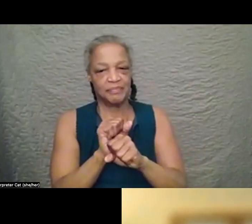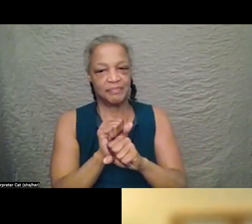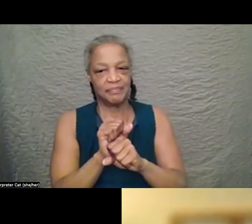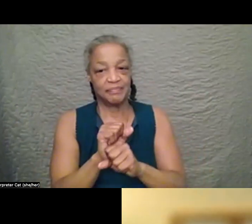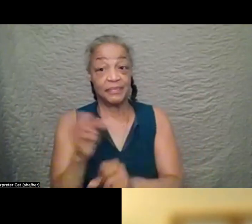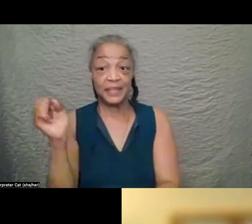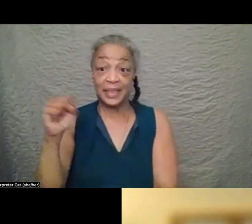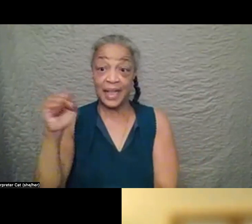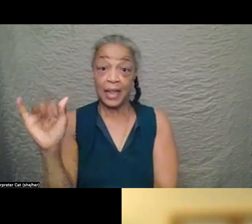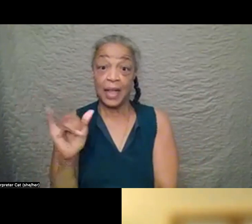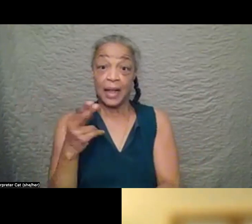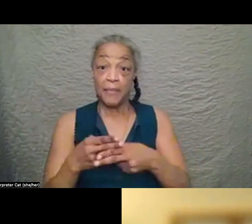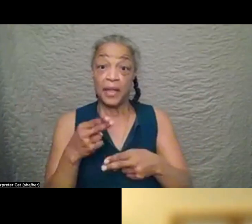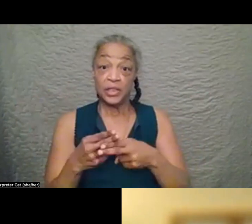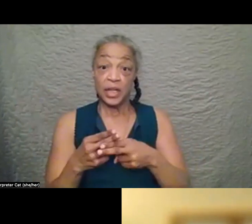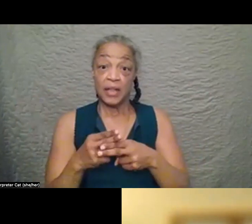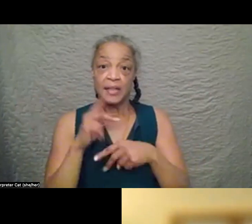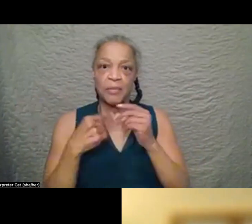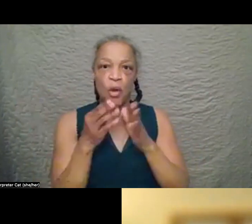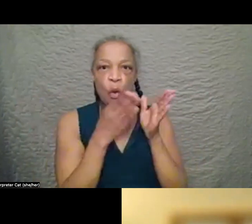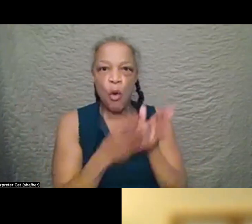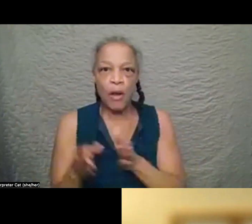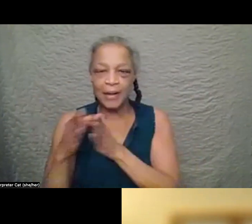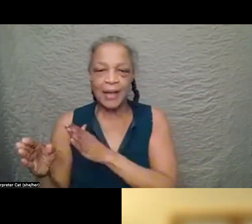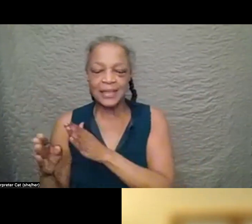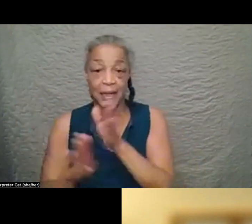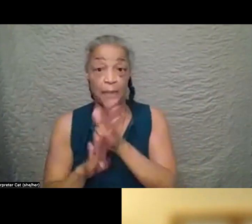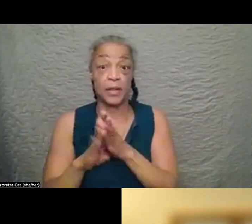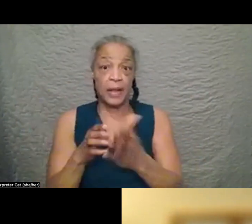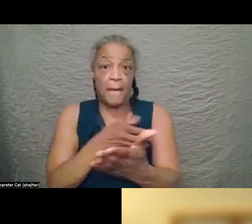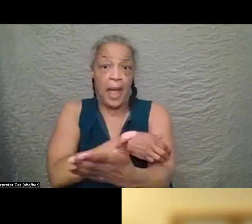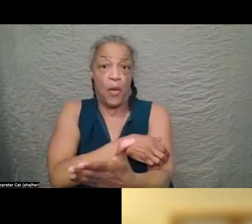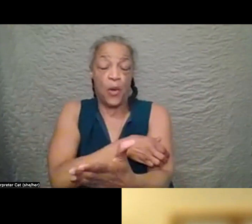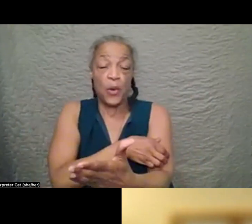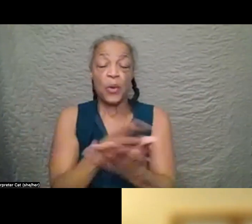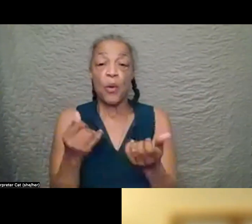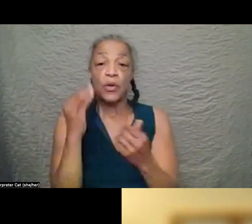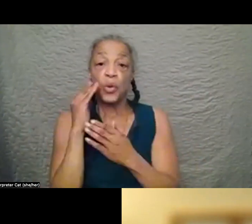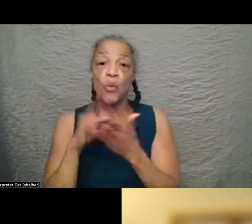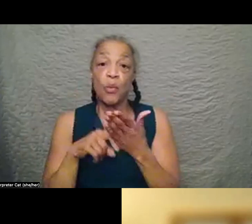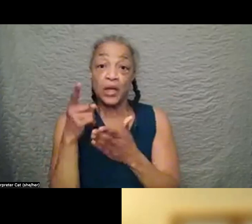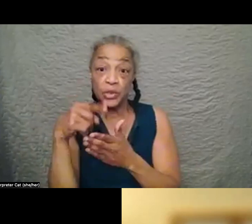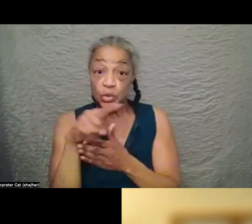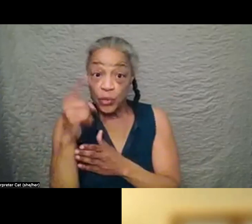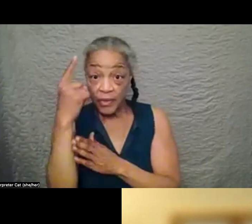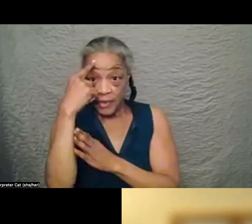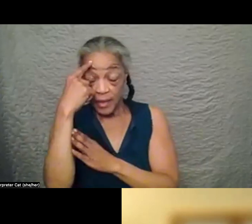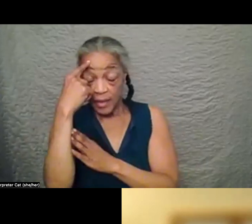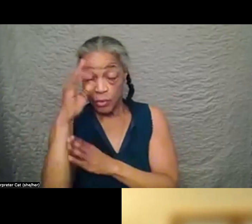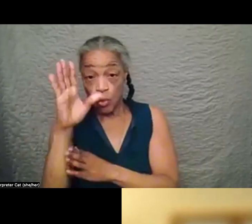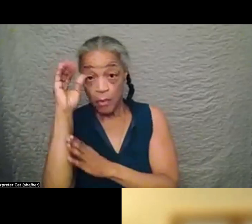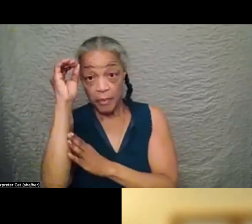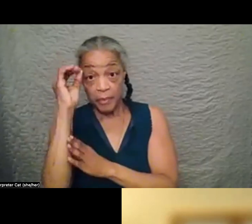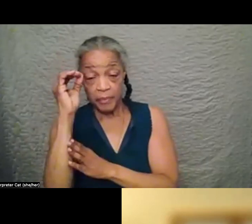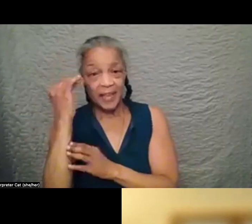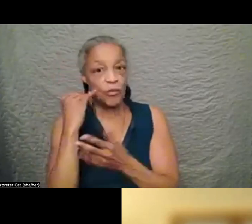As I mentioned, this is about organizing, building power. And so we want to know what you think. We want how you want to get